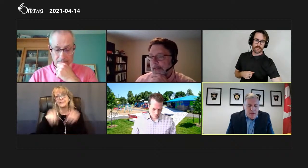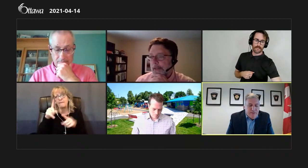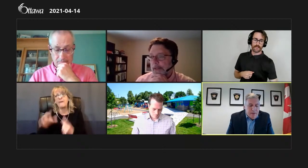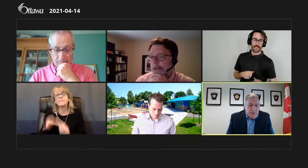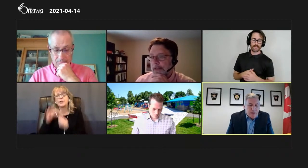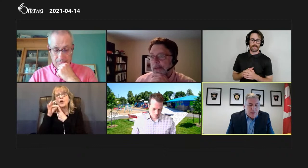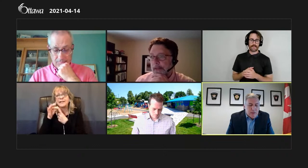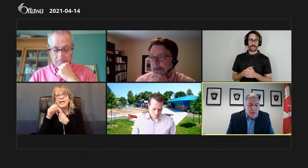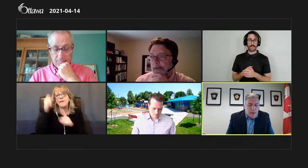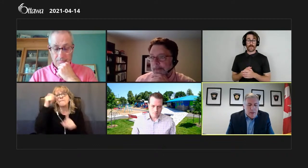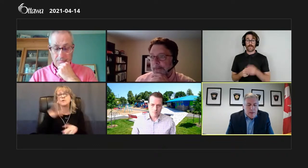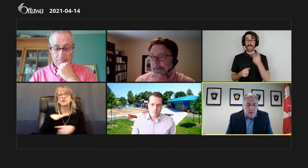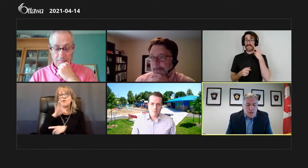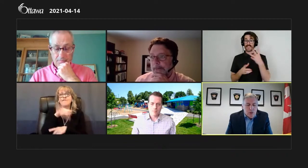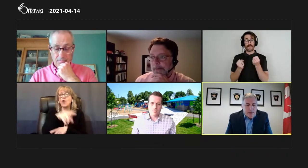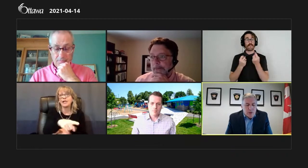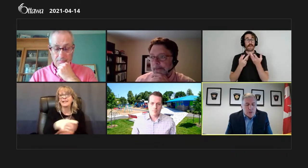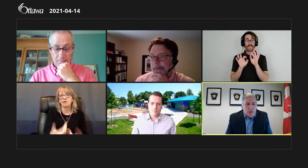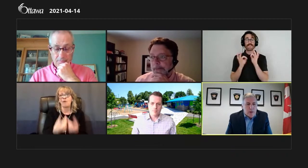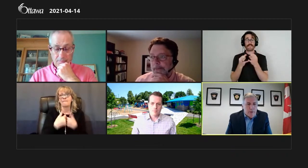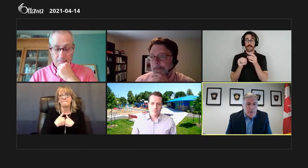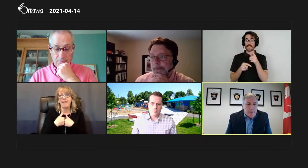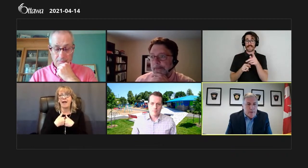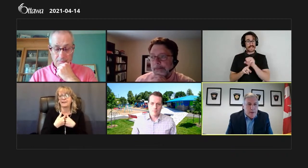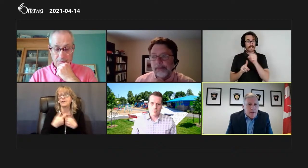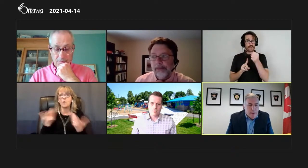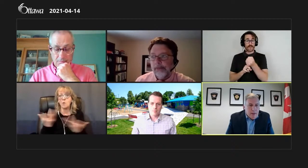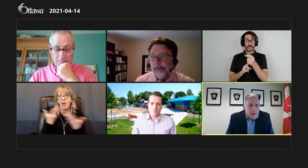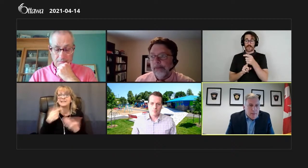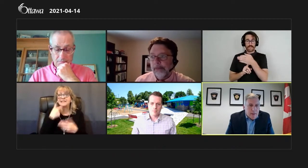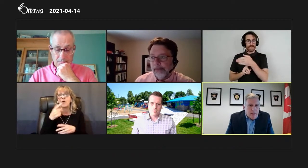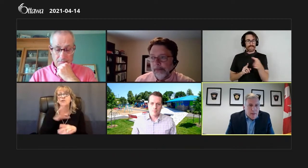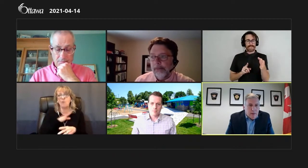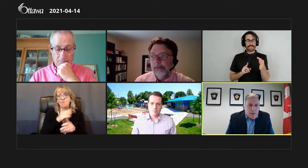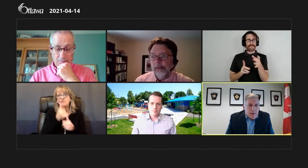Many families in situations that are